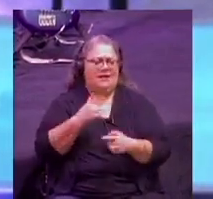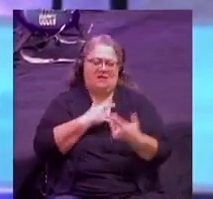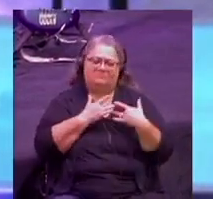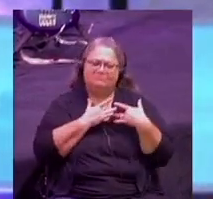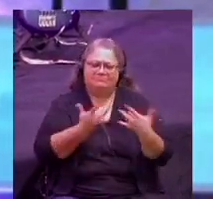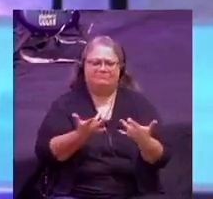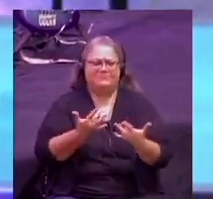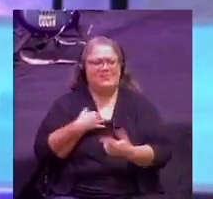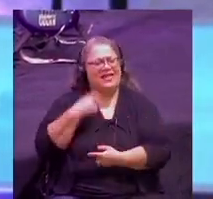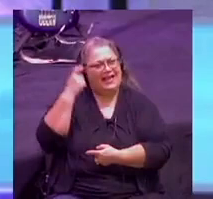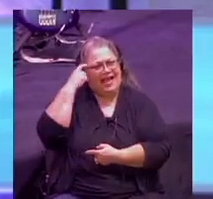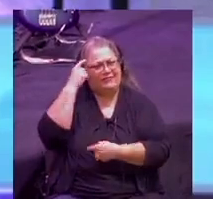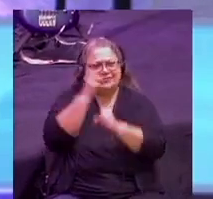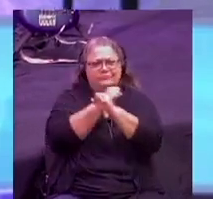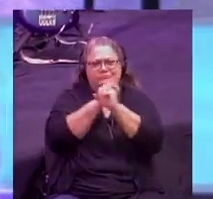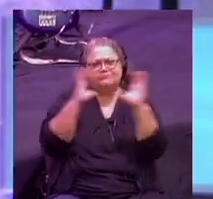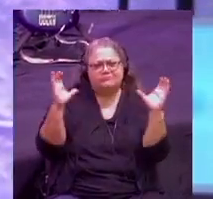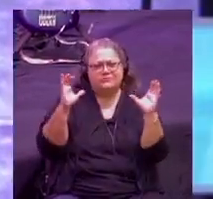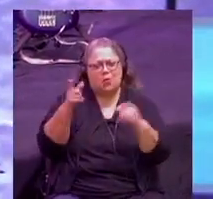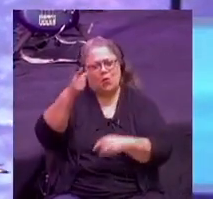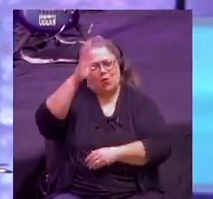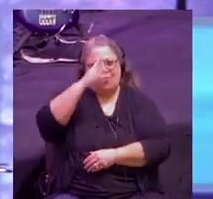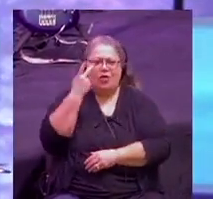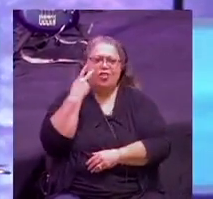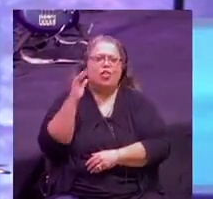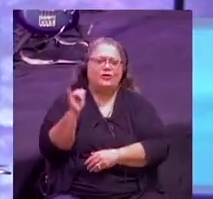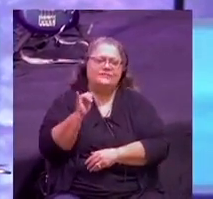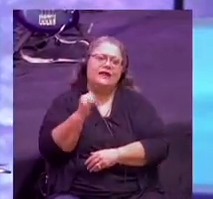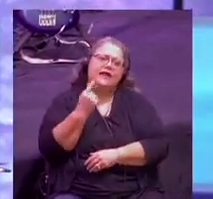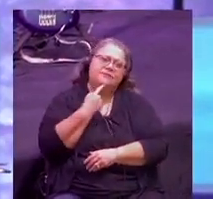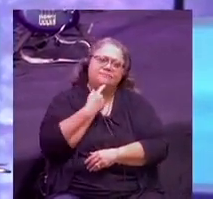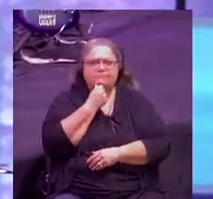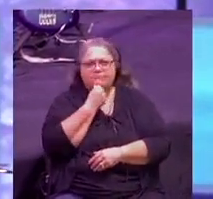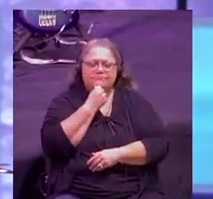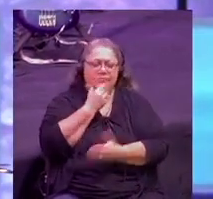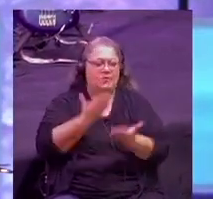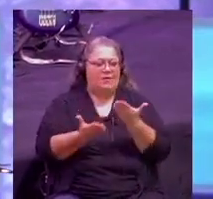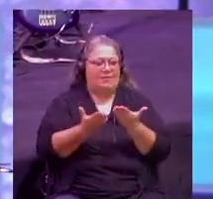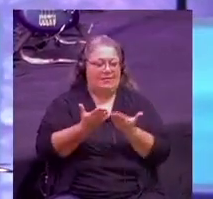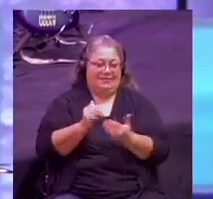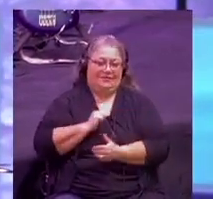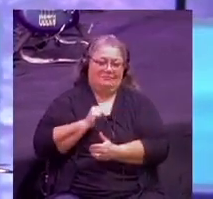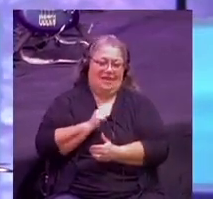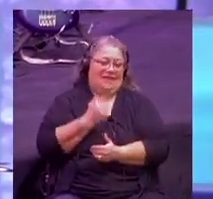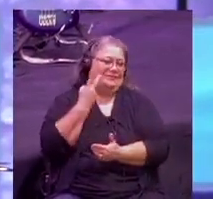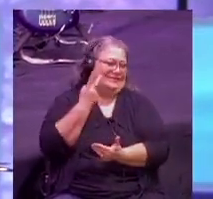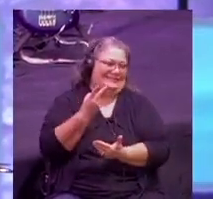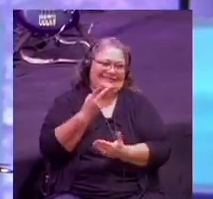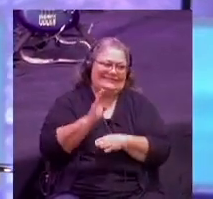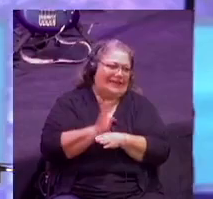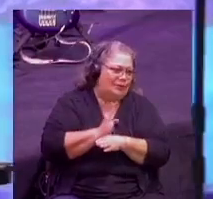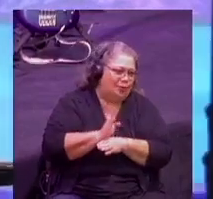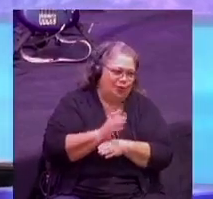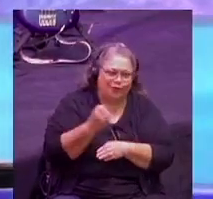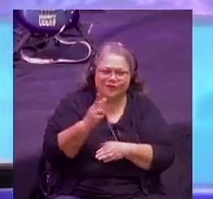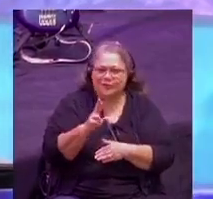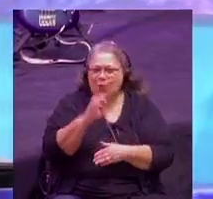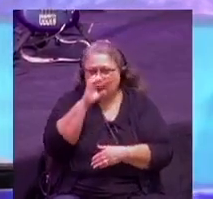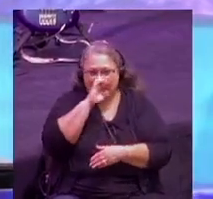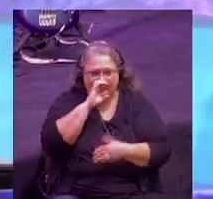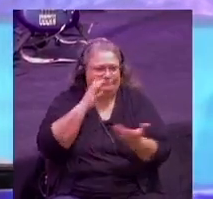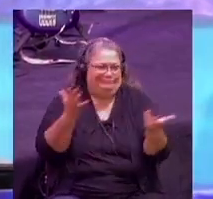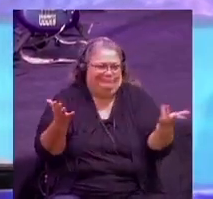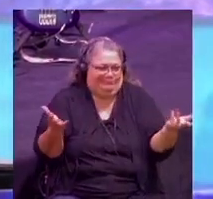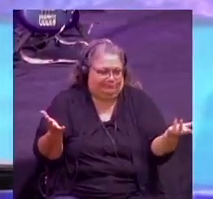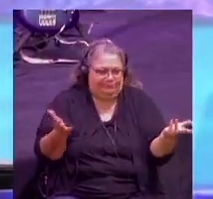this mental image of what I think God looks like. And it may be because of what I've seen depicted in movies or on cartoons or